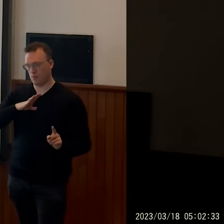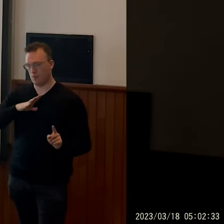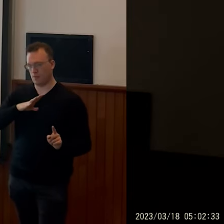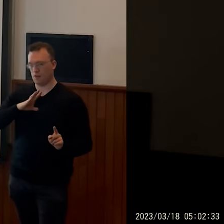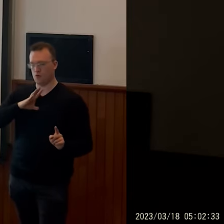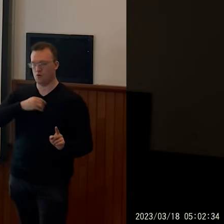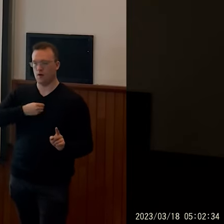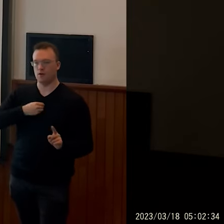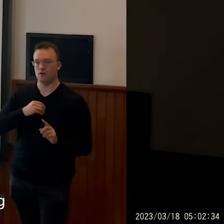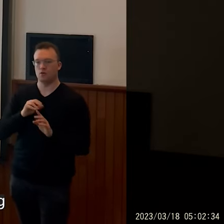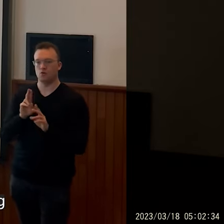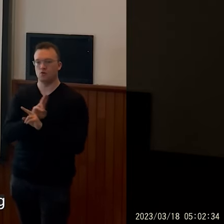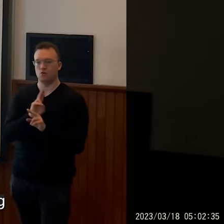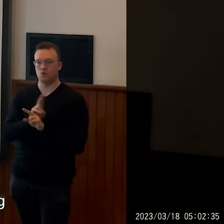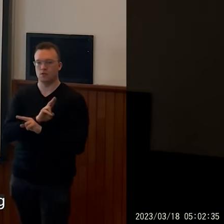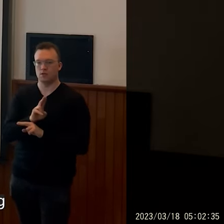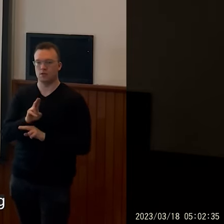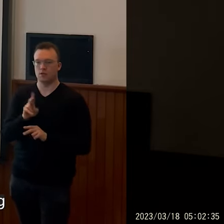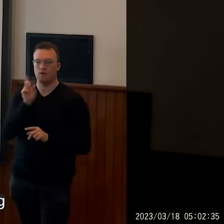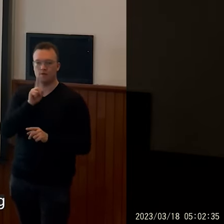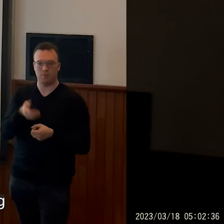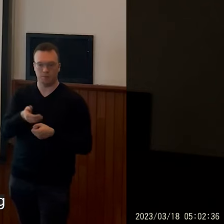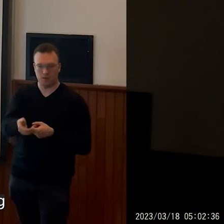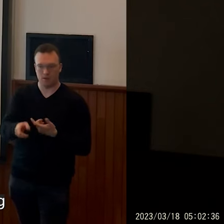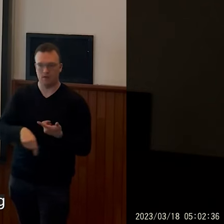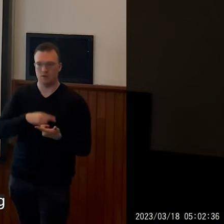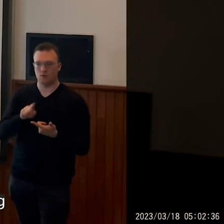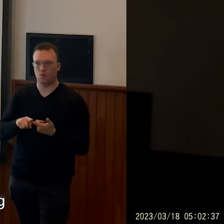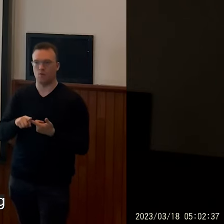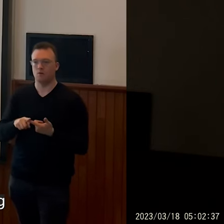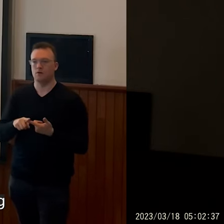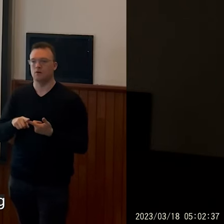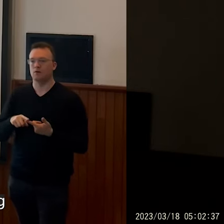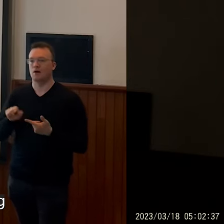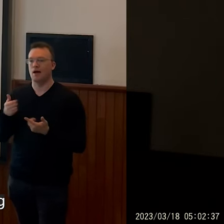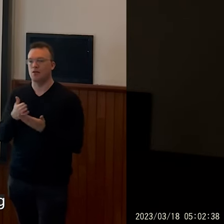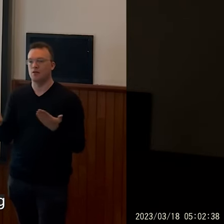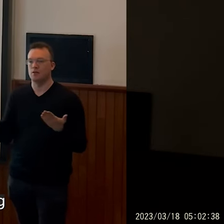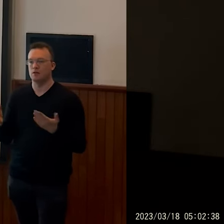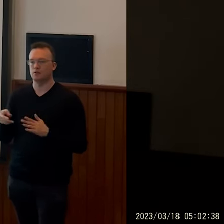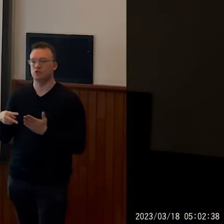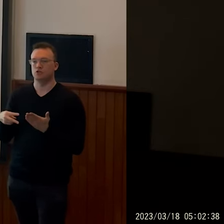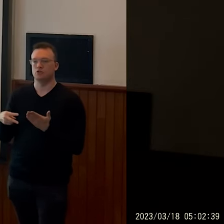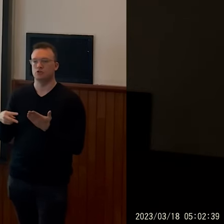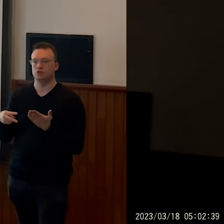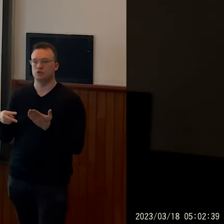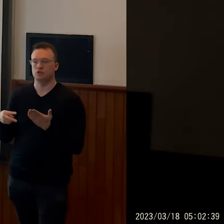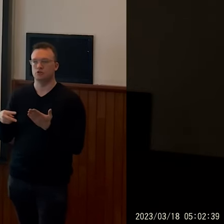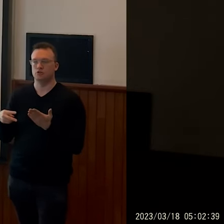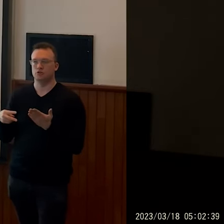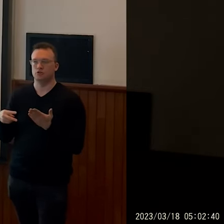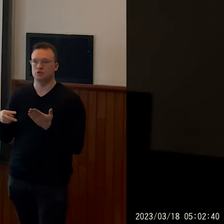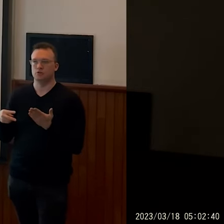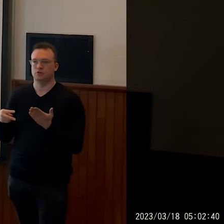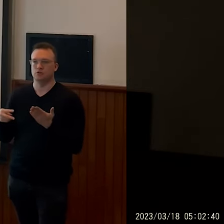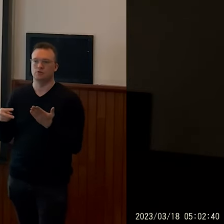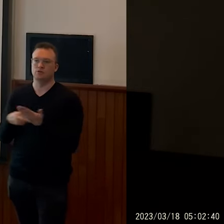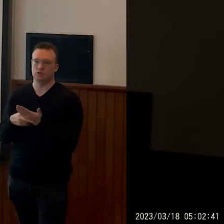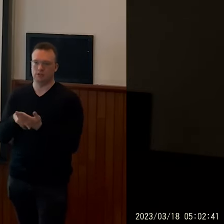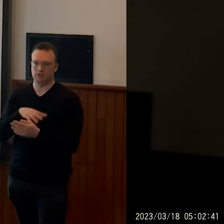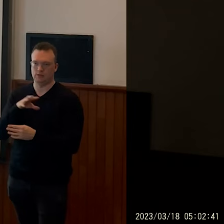trans men by using dildo or the object is cheating in these